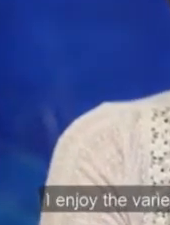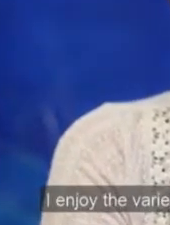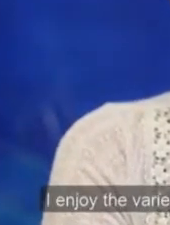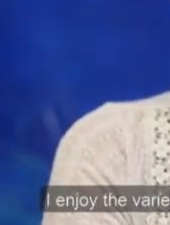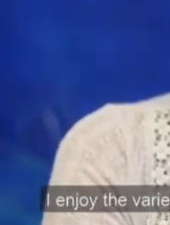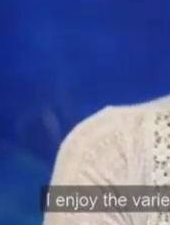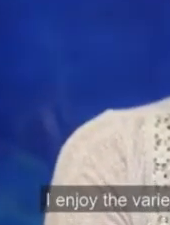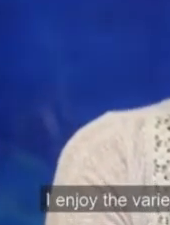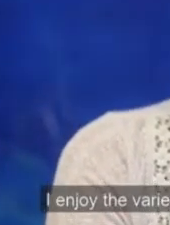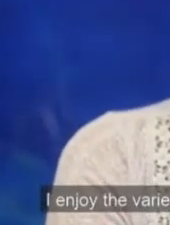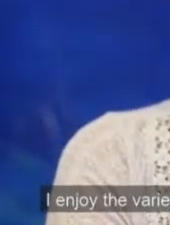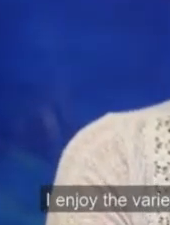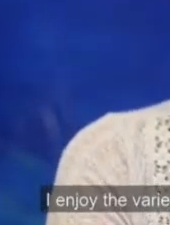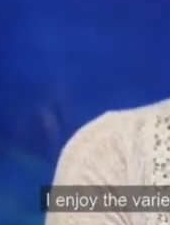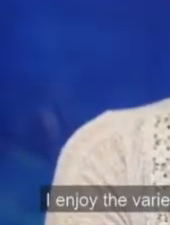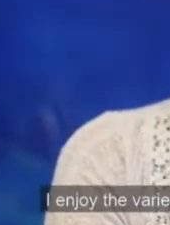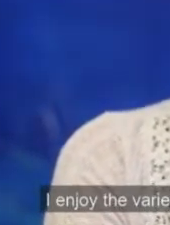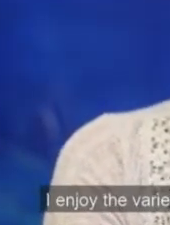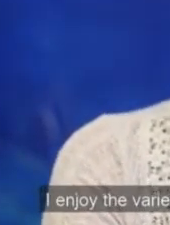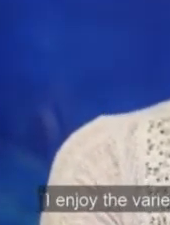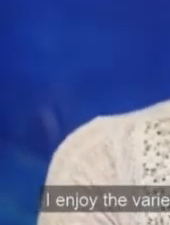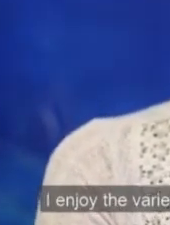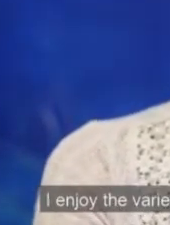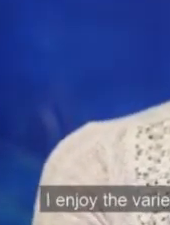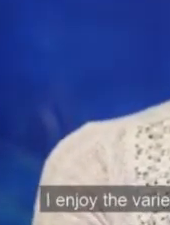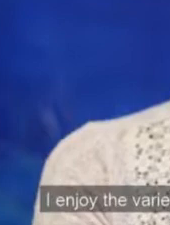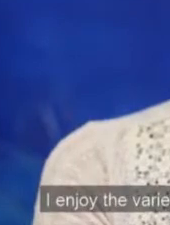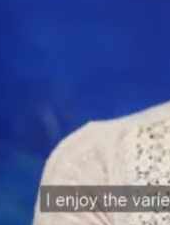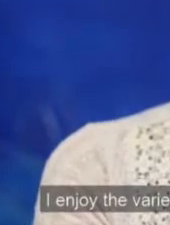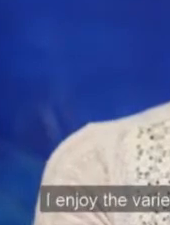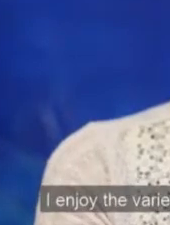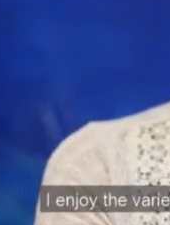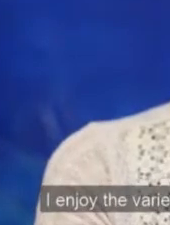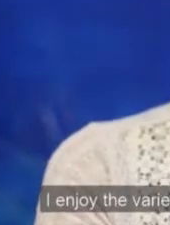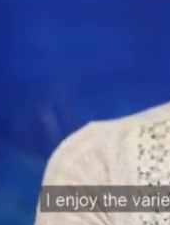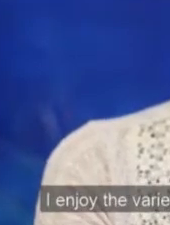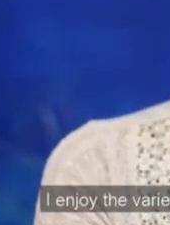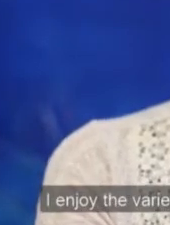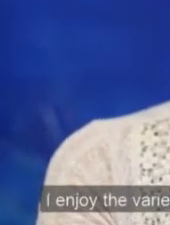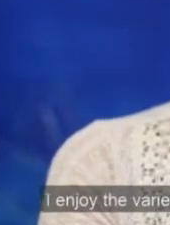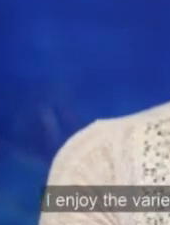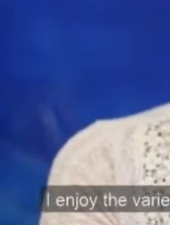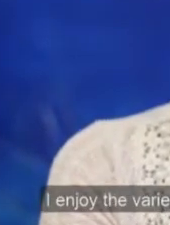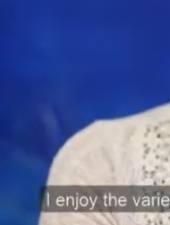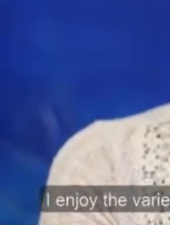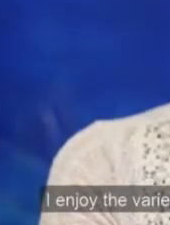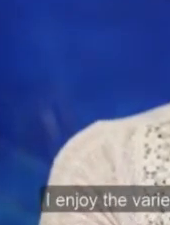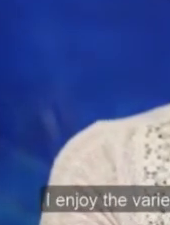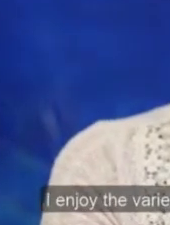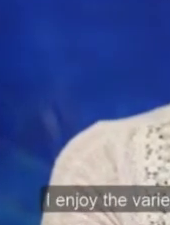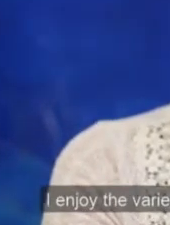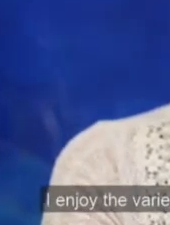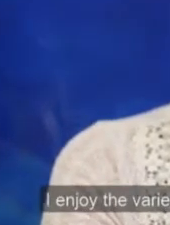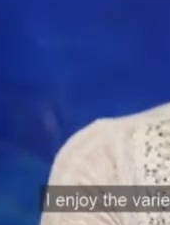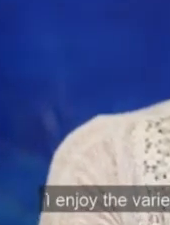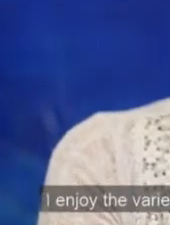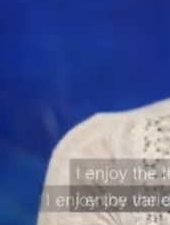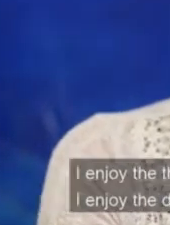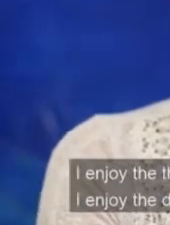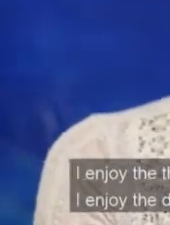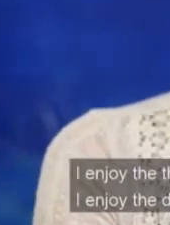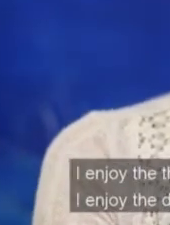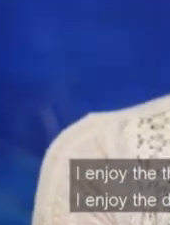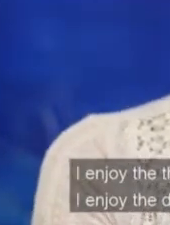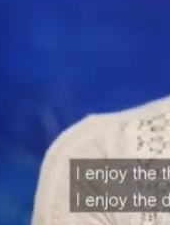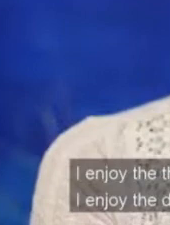kids you work with. I work with K through 12, impact past 12, you